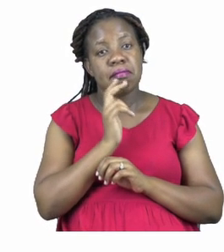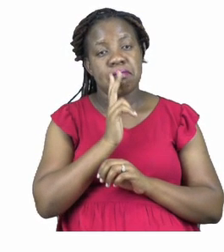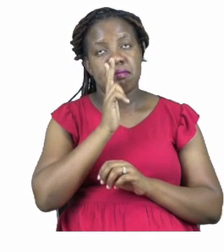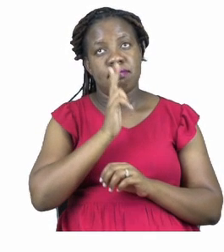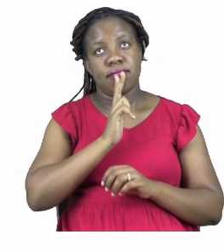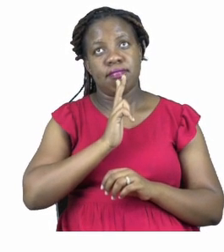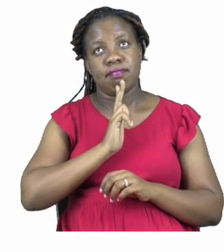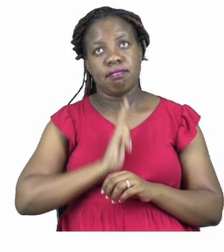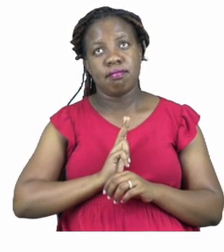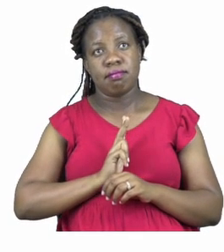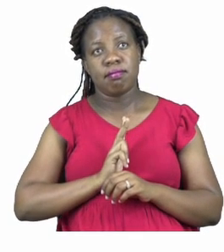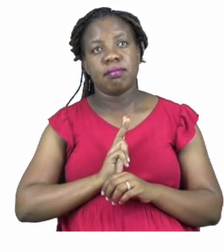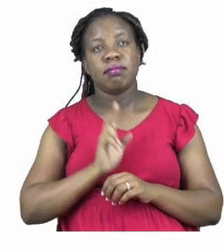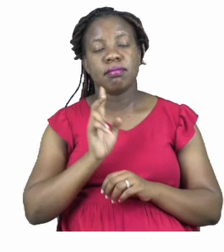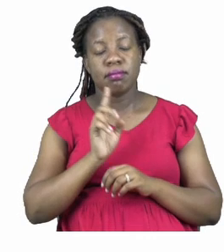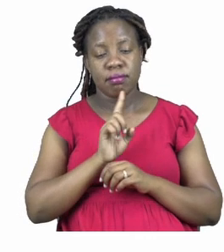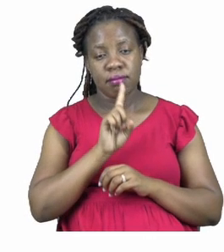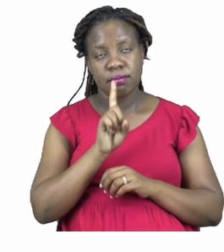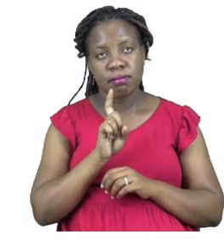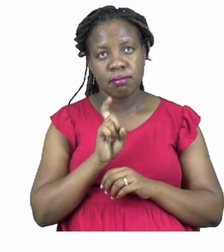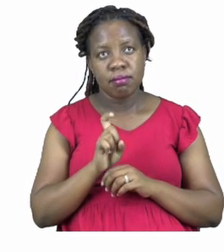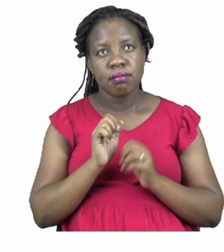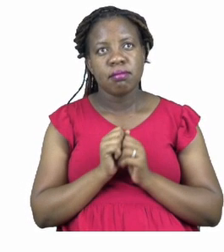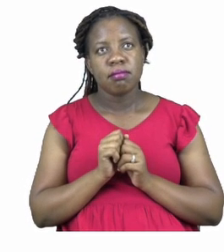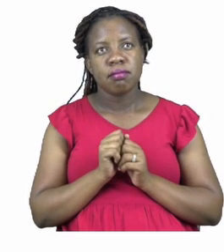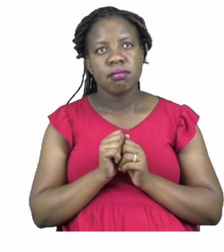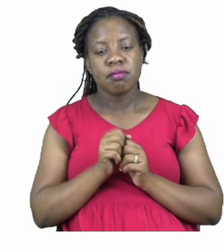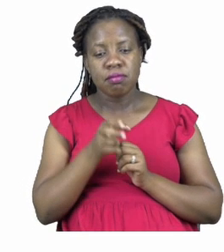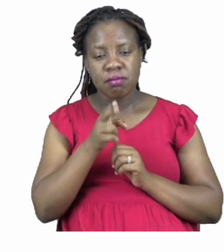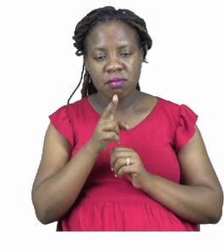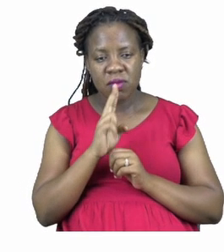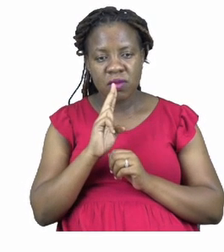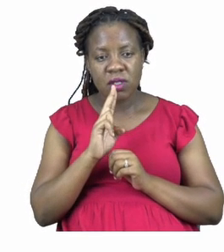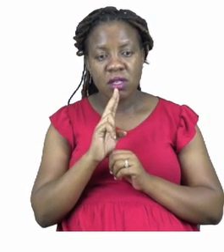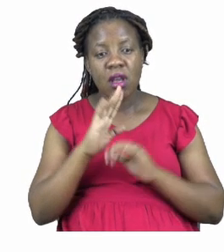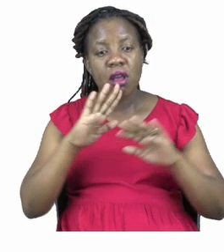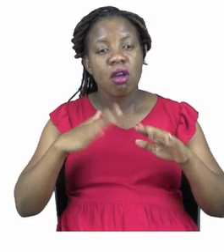go ahead and answer them how you feel is the best answer.